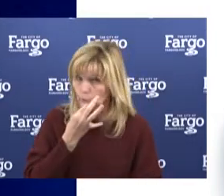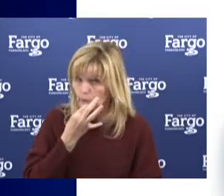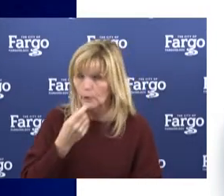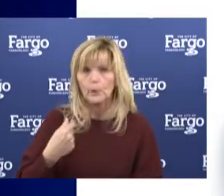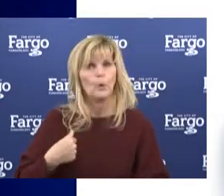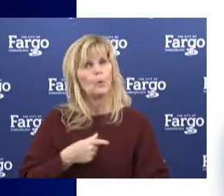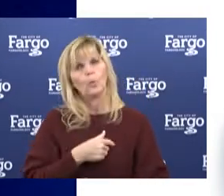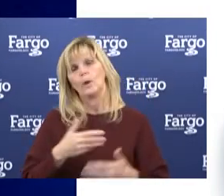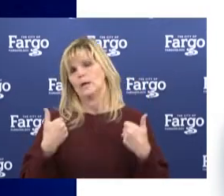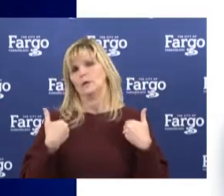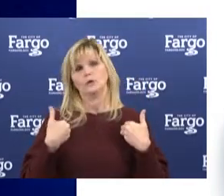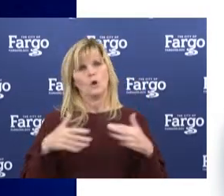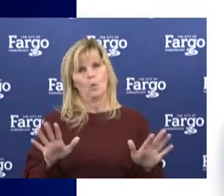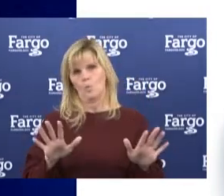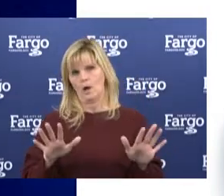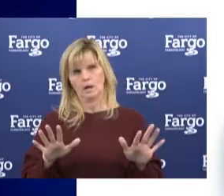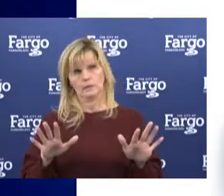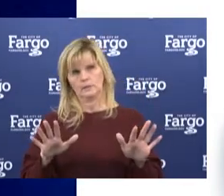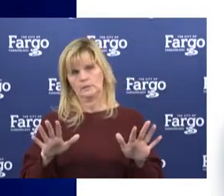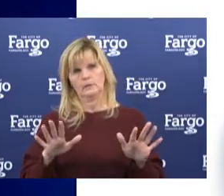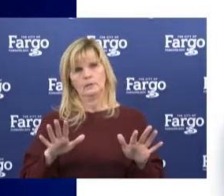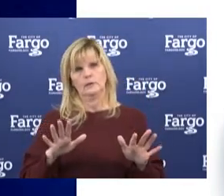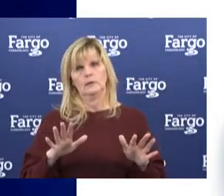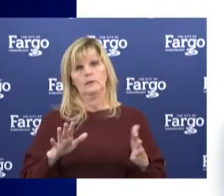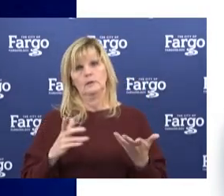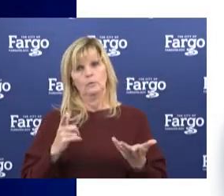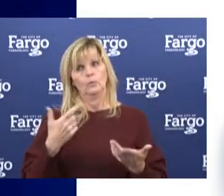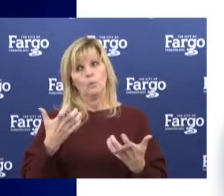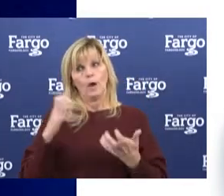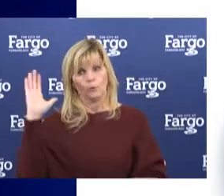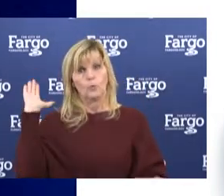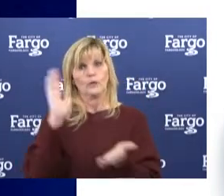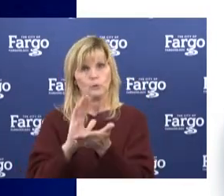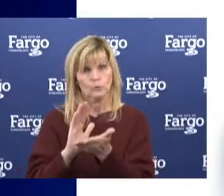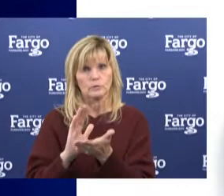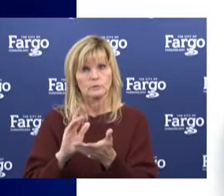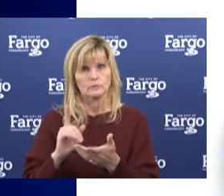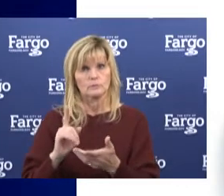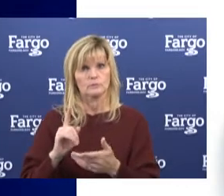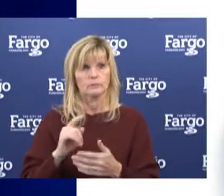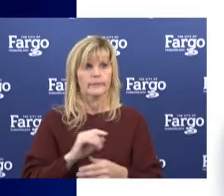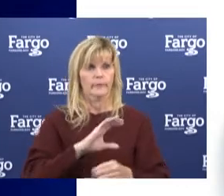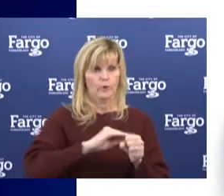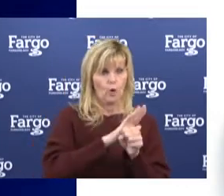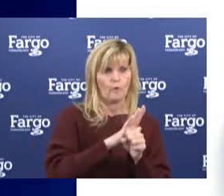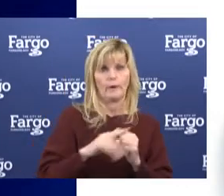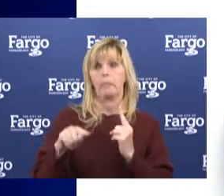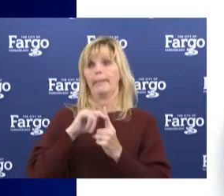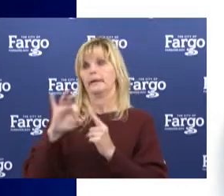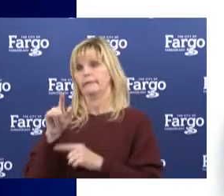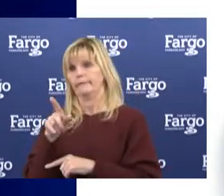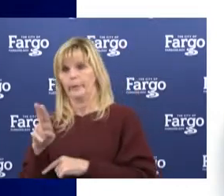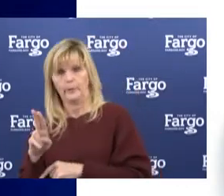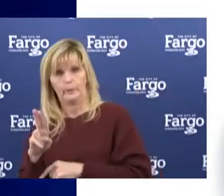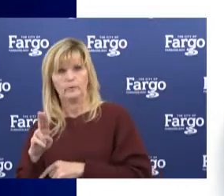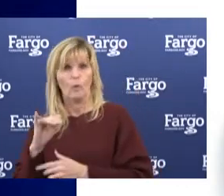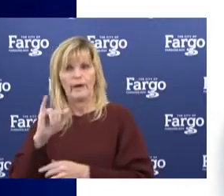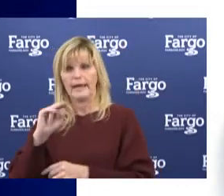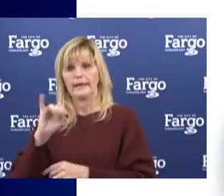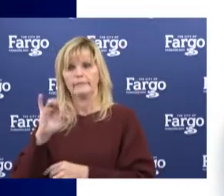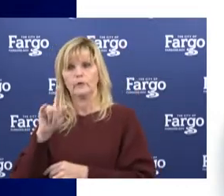have, we want to minimize as much as possible the expected combined epidemics of influenza